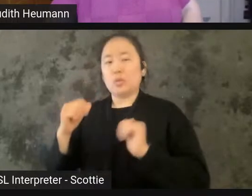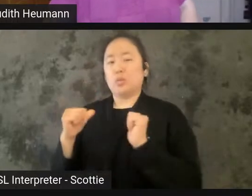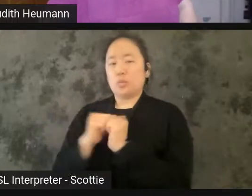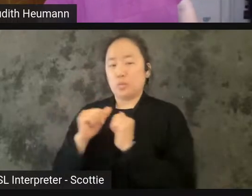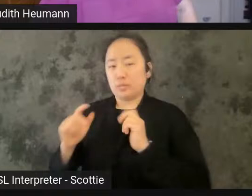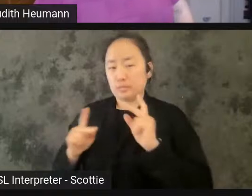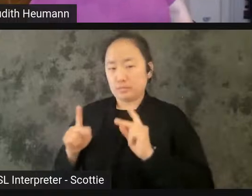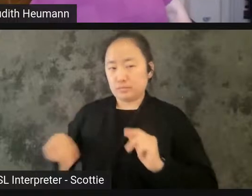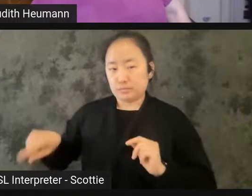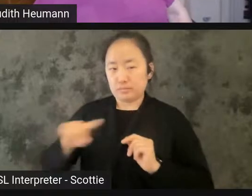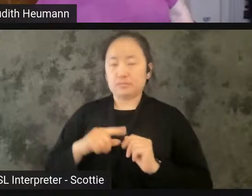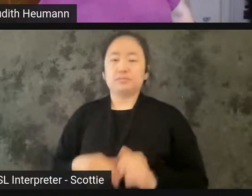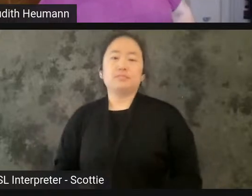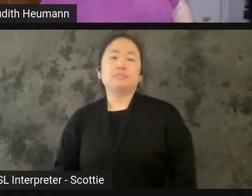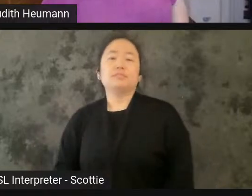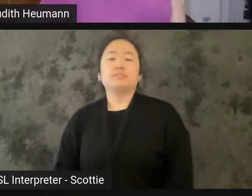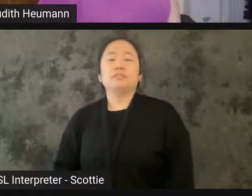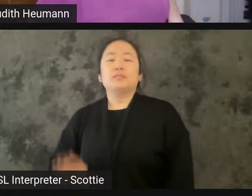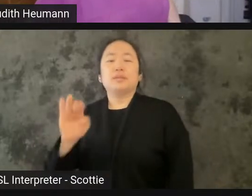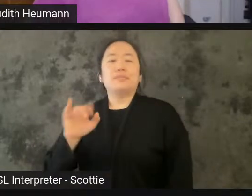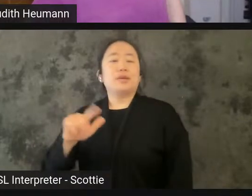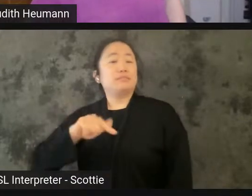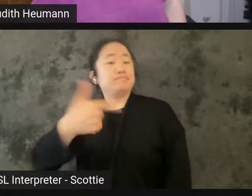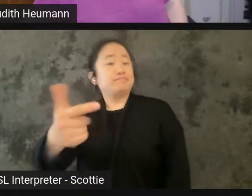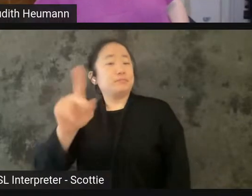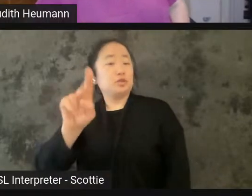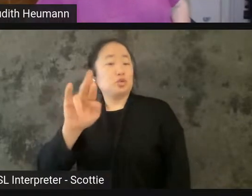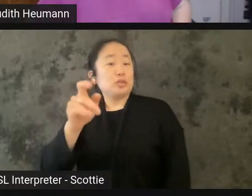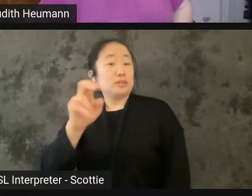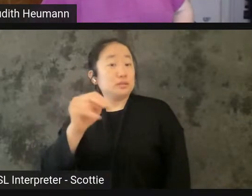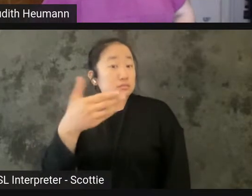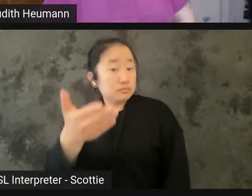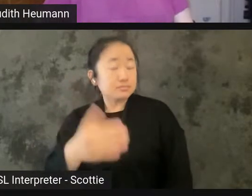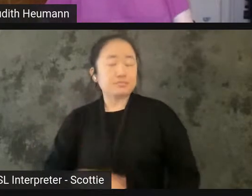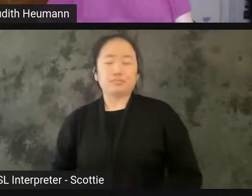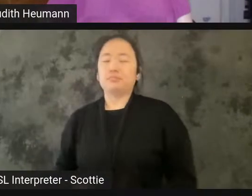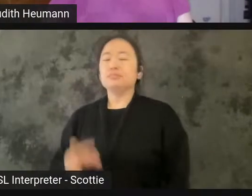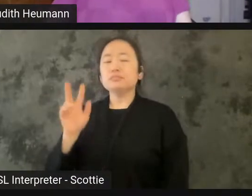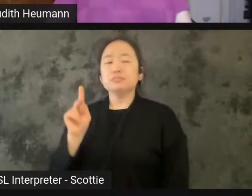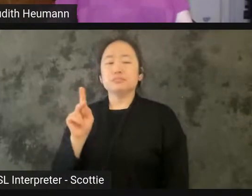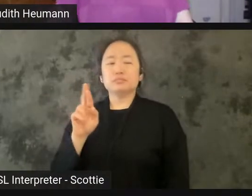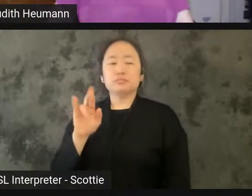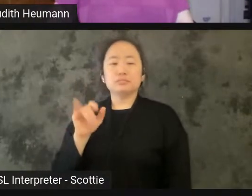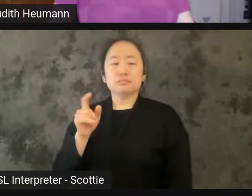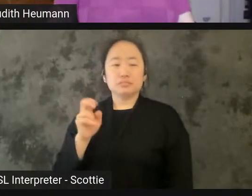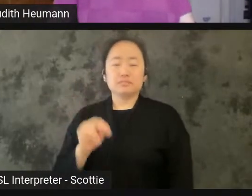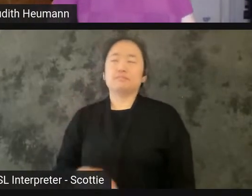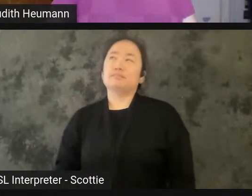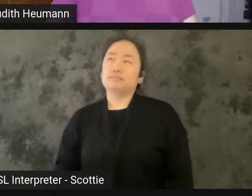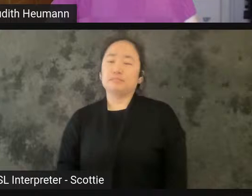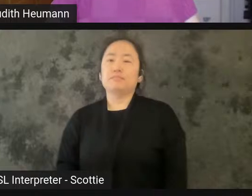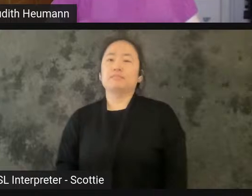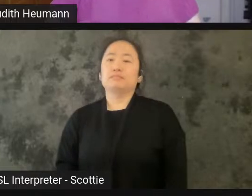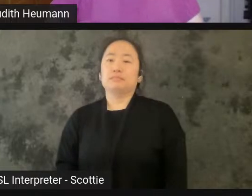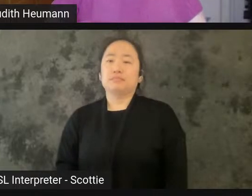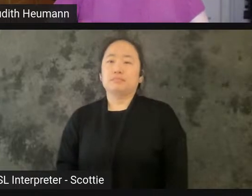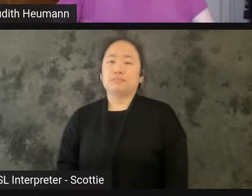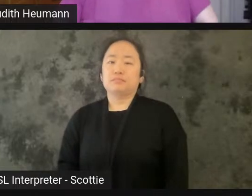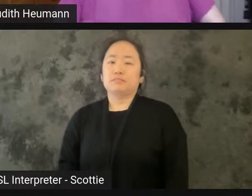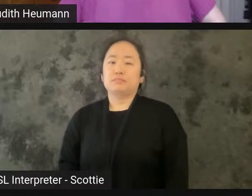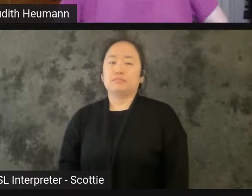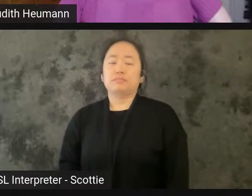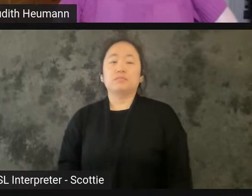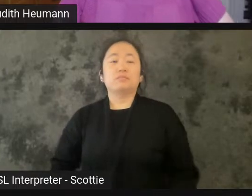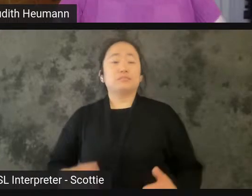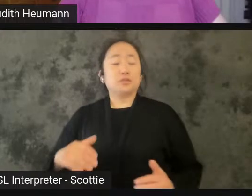Kristen, what's your perspective? I think it's worth noting that the very first person who Judy's parents